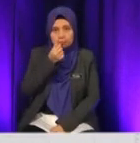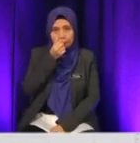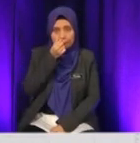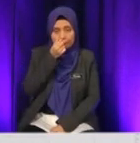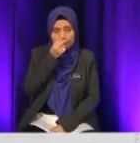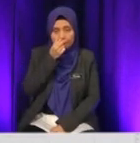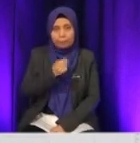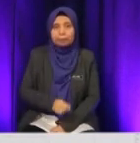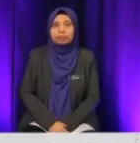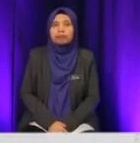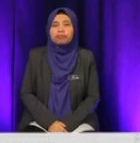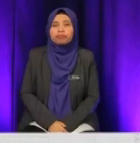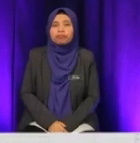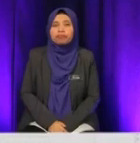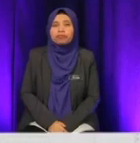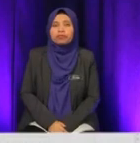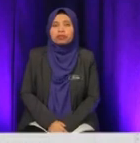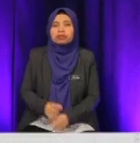G?